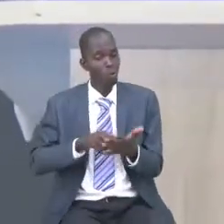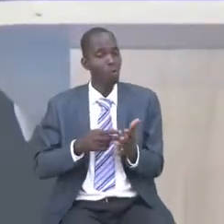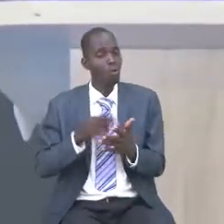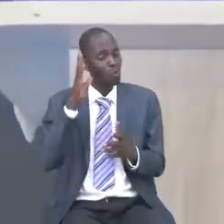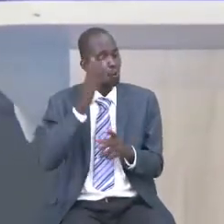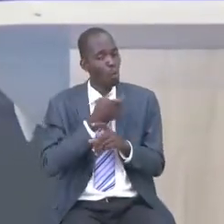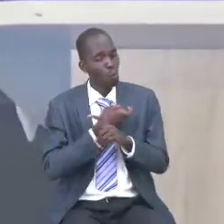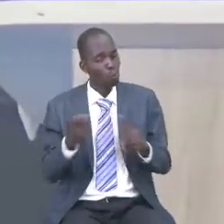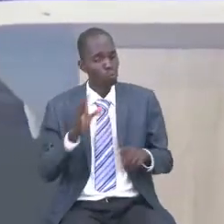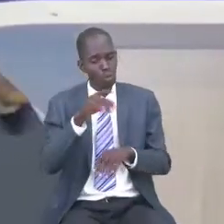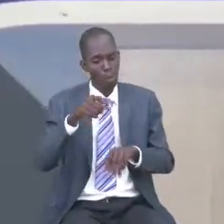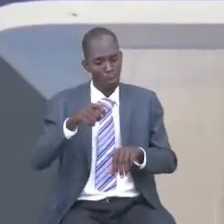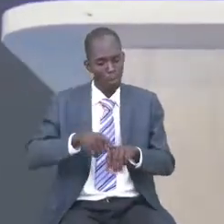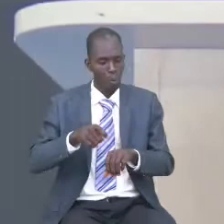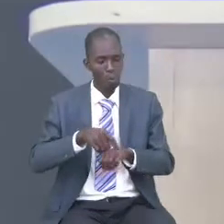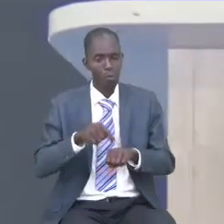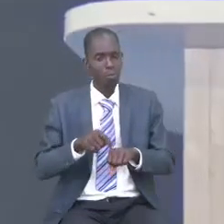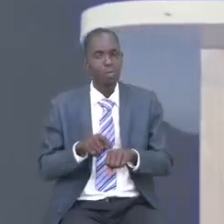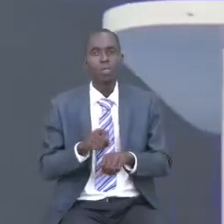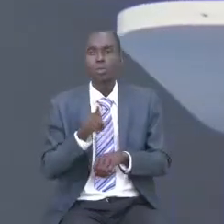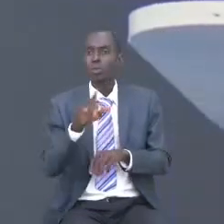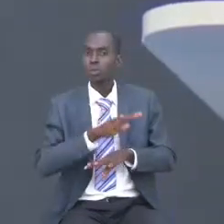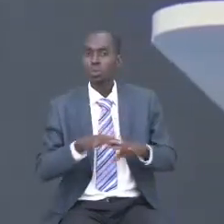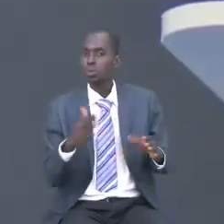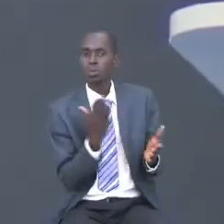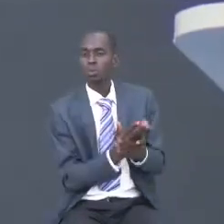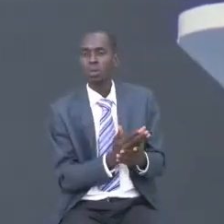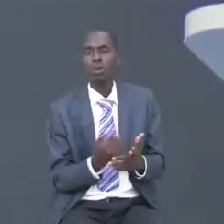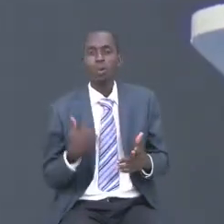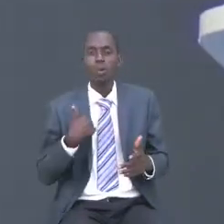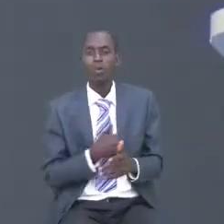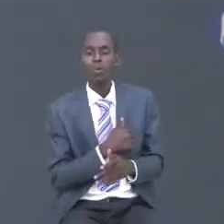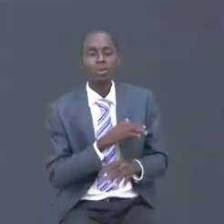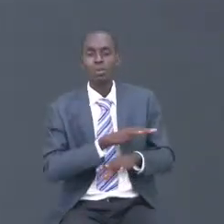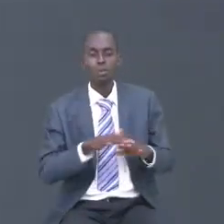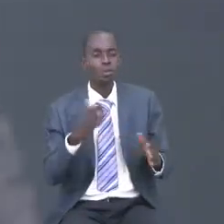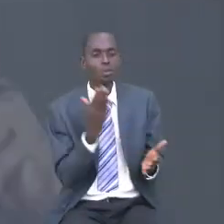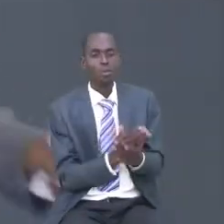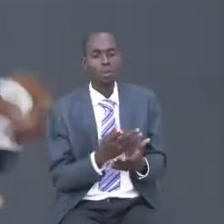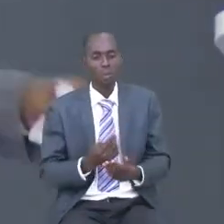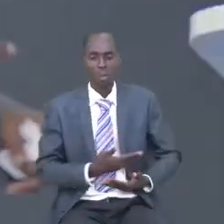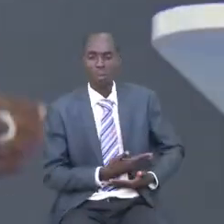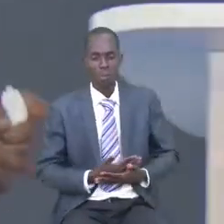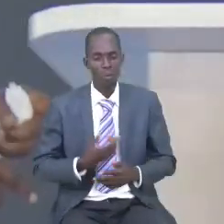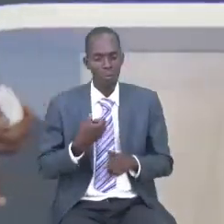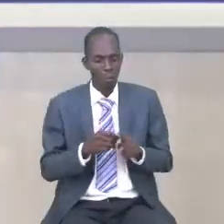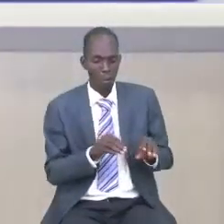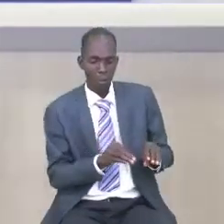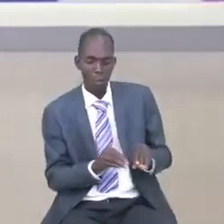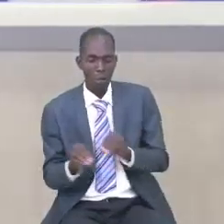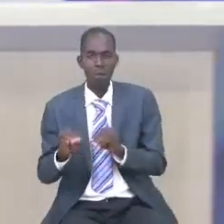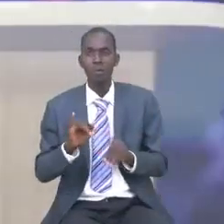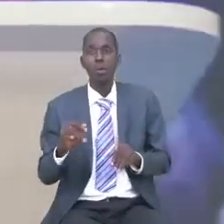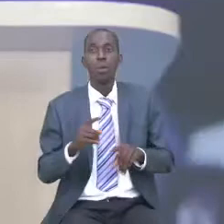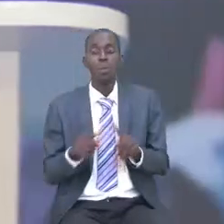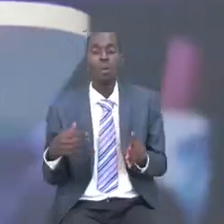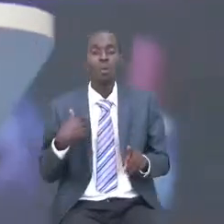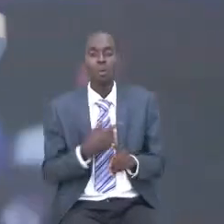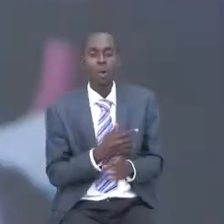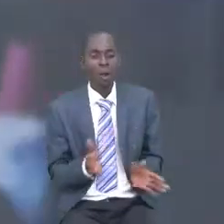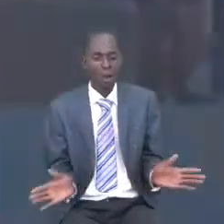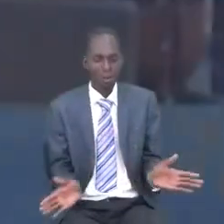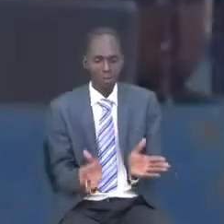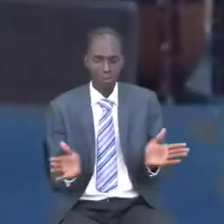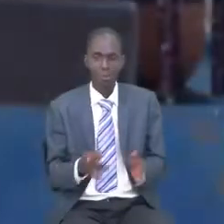dangerous. No, they don't stop them. We don't stop them. You don't stop. You keep on. It's the